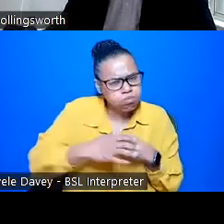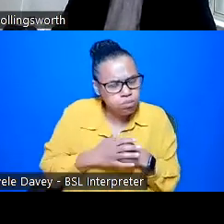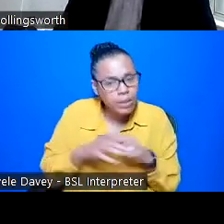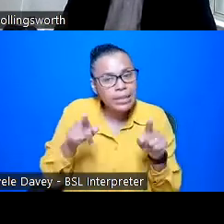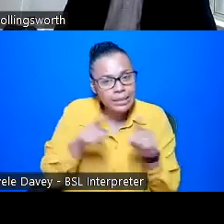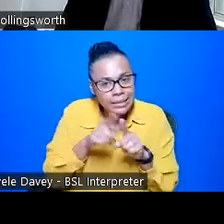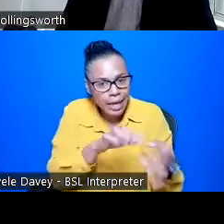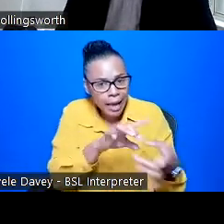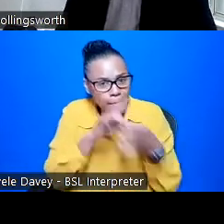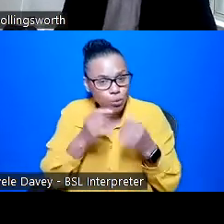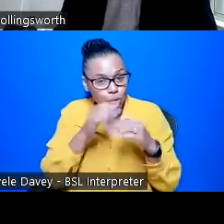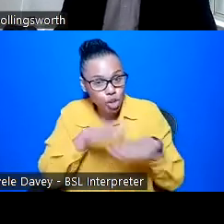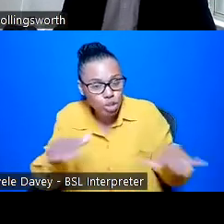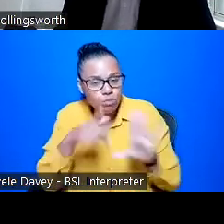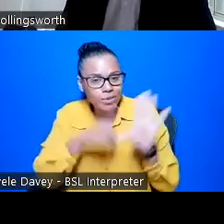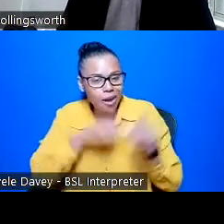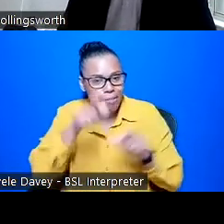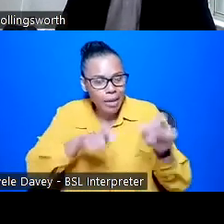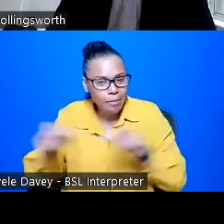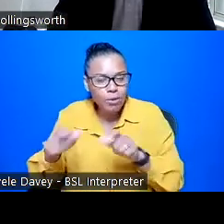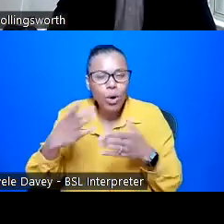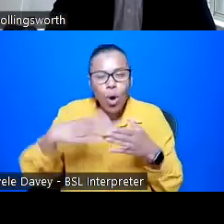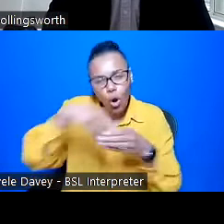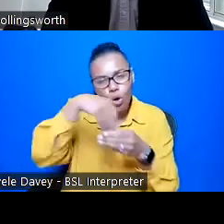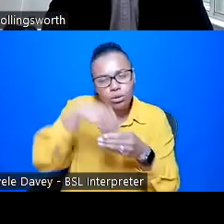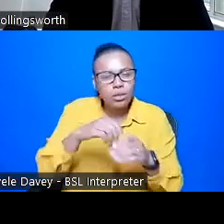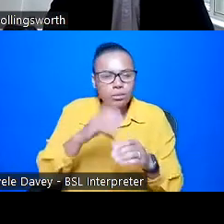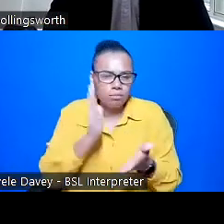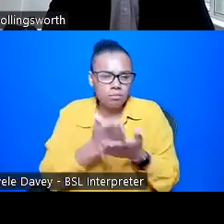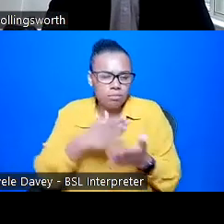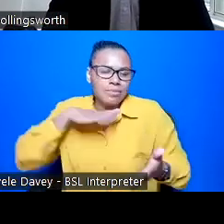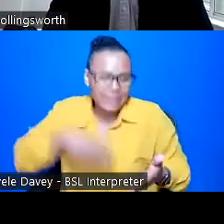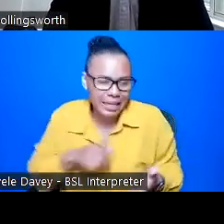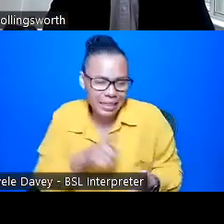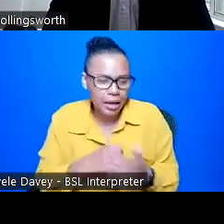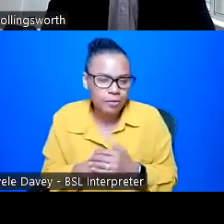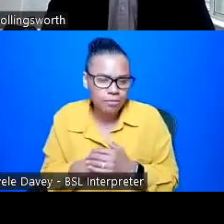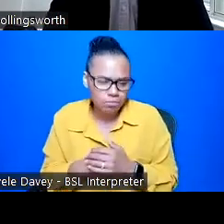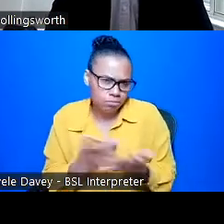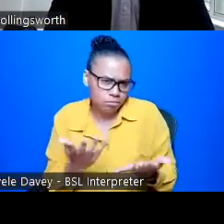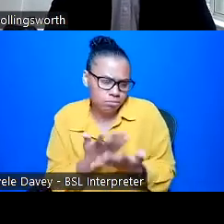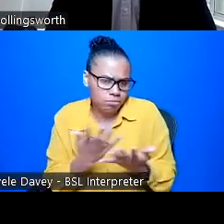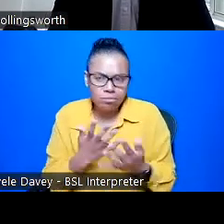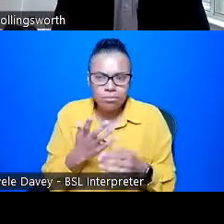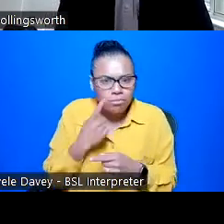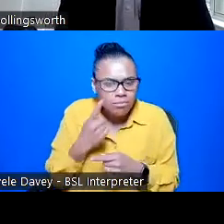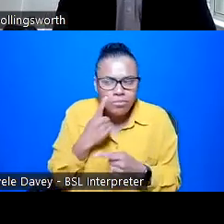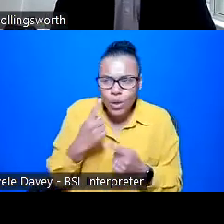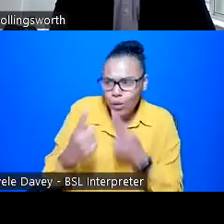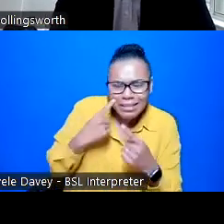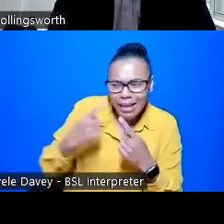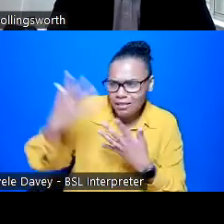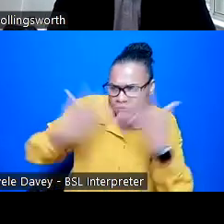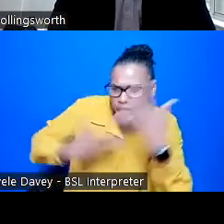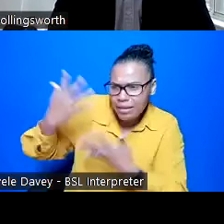people. And so the context is absolutely necessary for us to address in terms of the numbers, the data, what it's showing us in